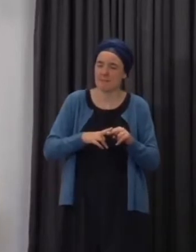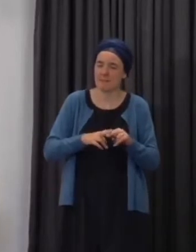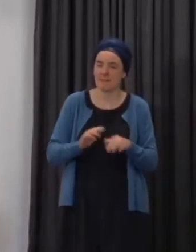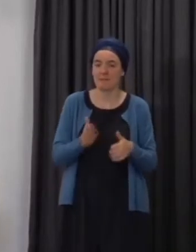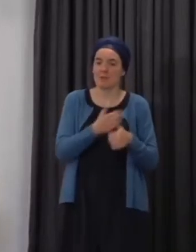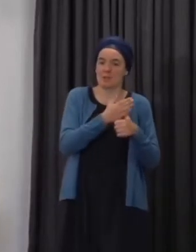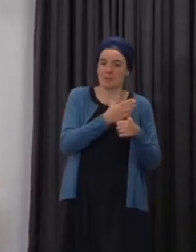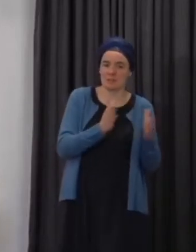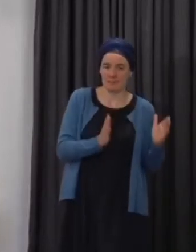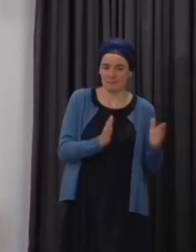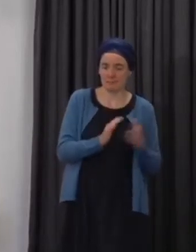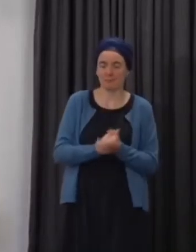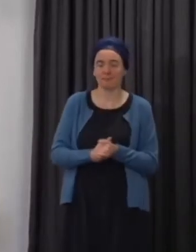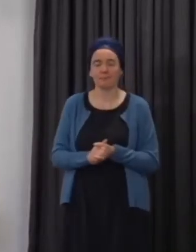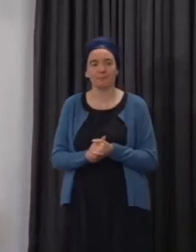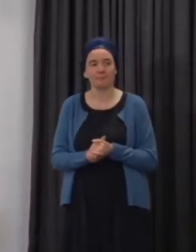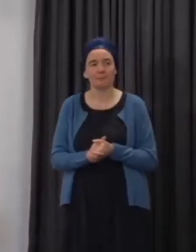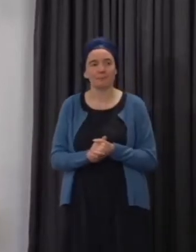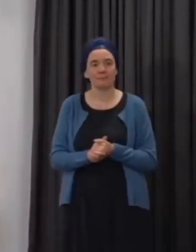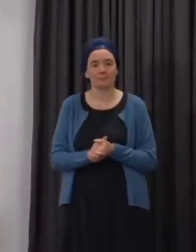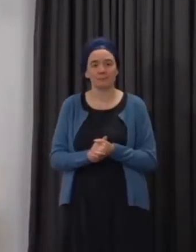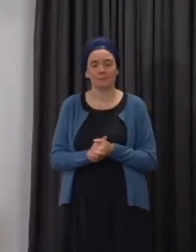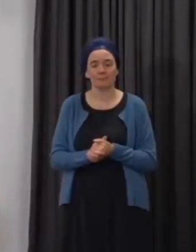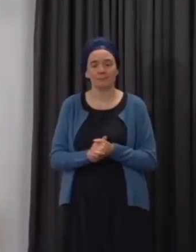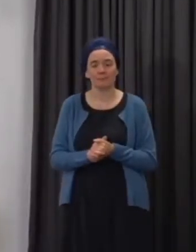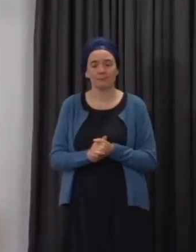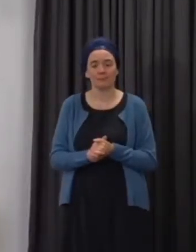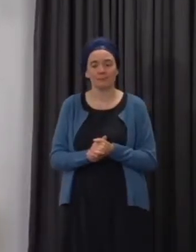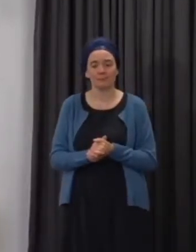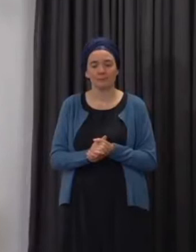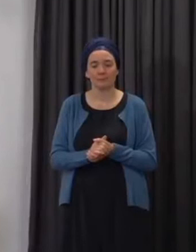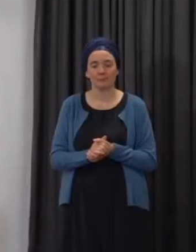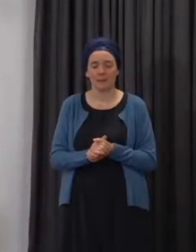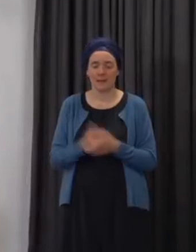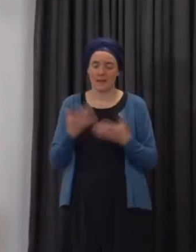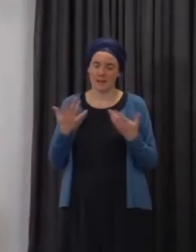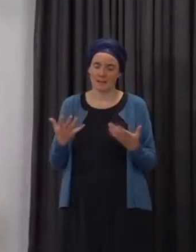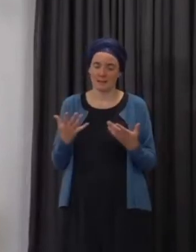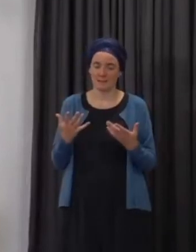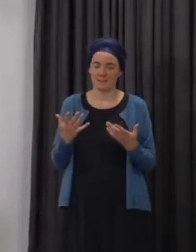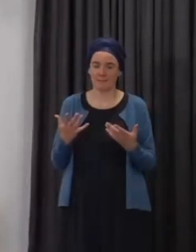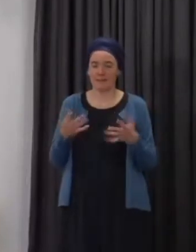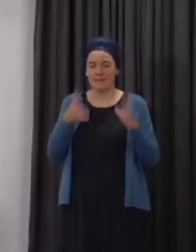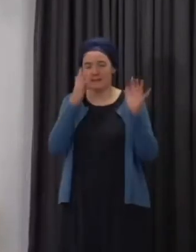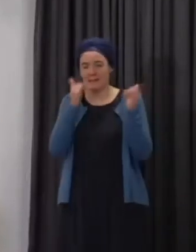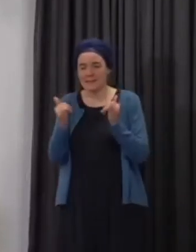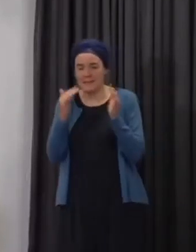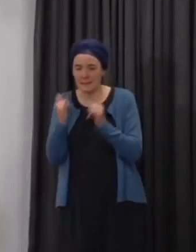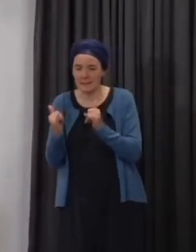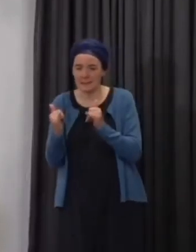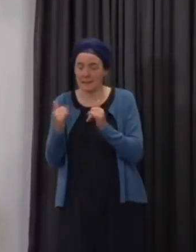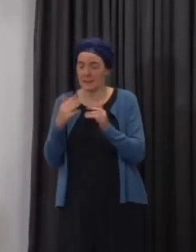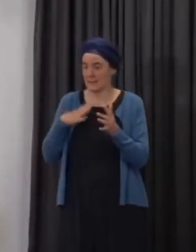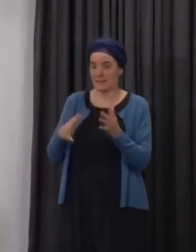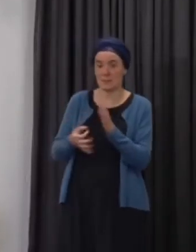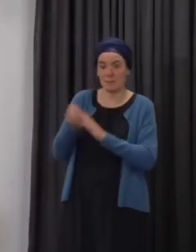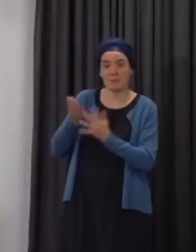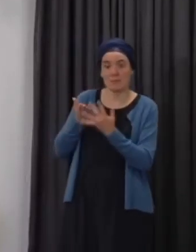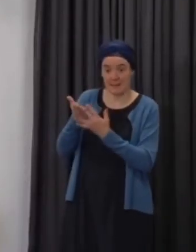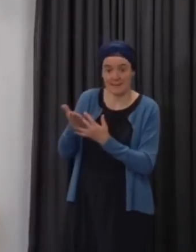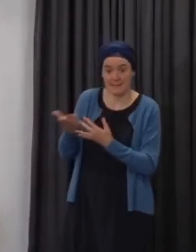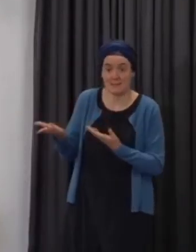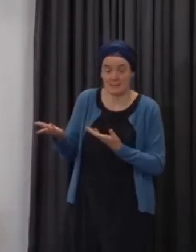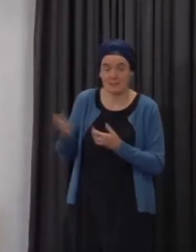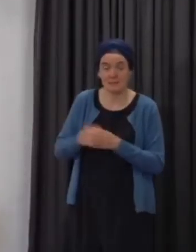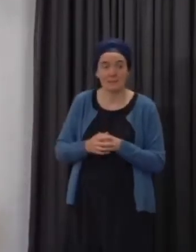point about the value of testing is something that we're deliberately looking to set out to make sure that the access is improved, to make sure